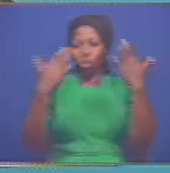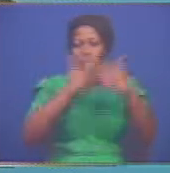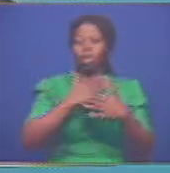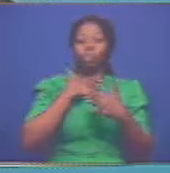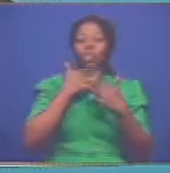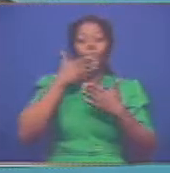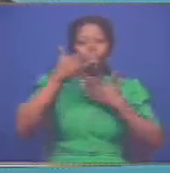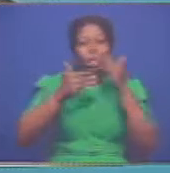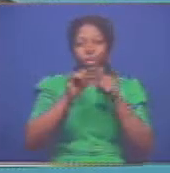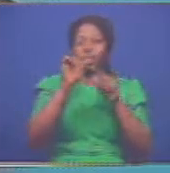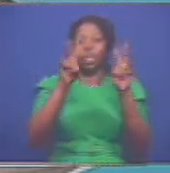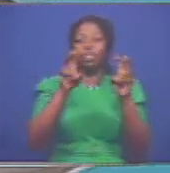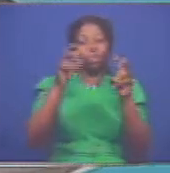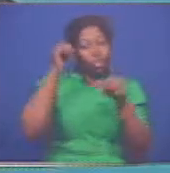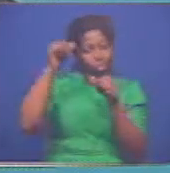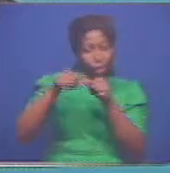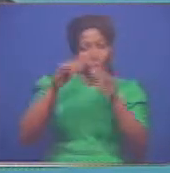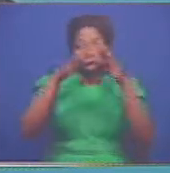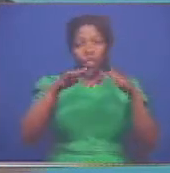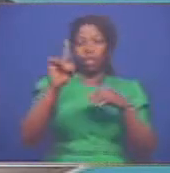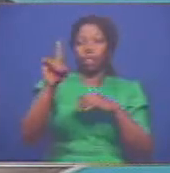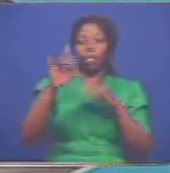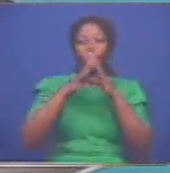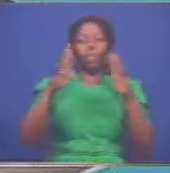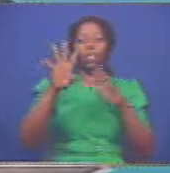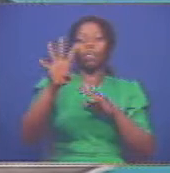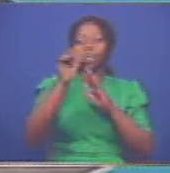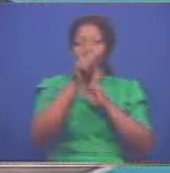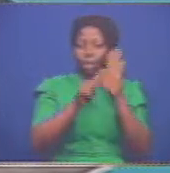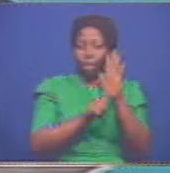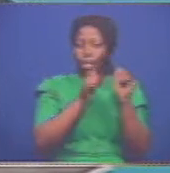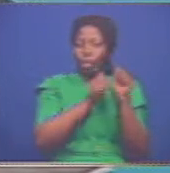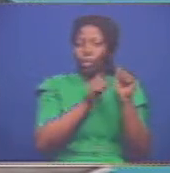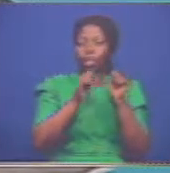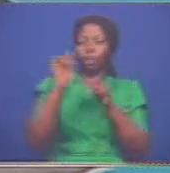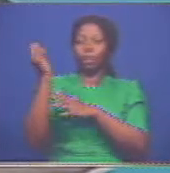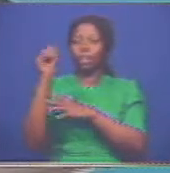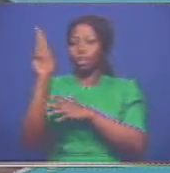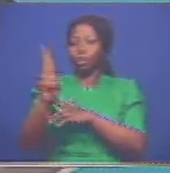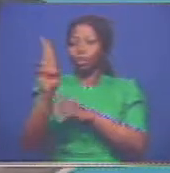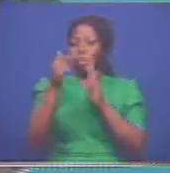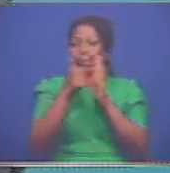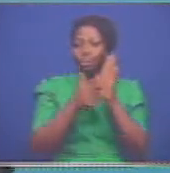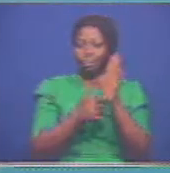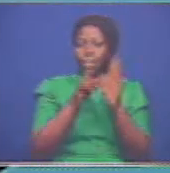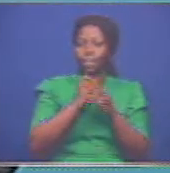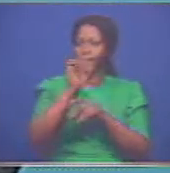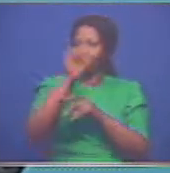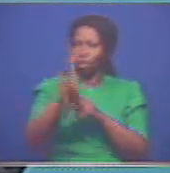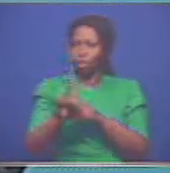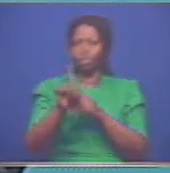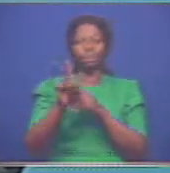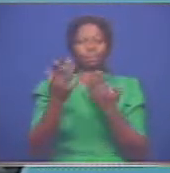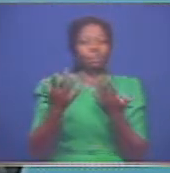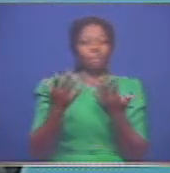course, bearing in mind that the housing is one of the big four agenda as outlined by President Uhuru Kenyatta. The question is, how do we ensure